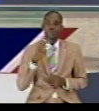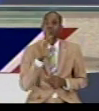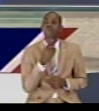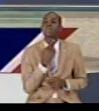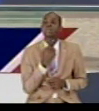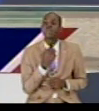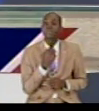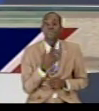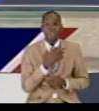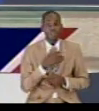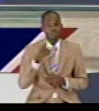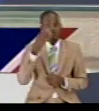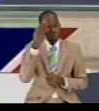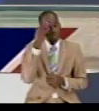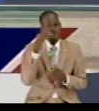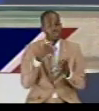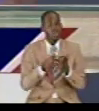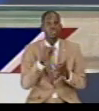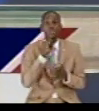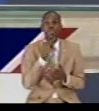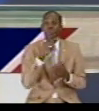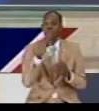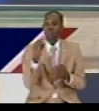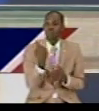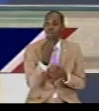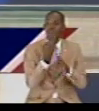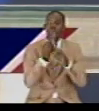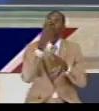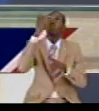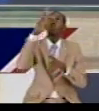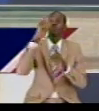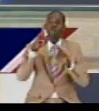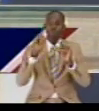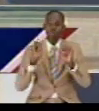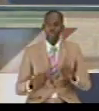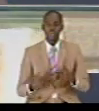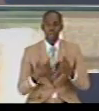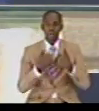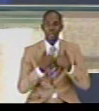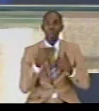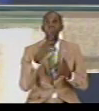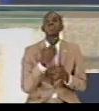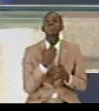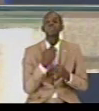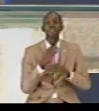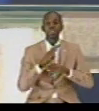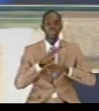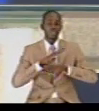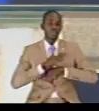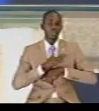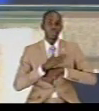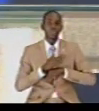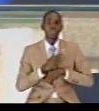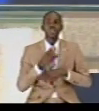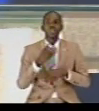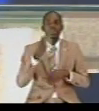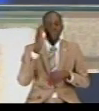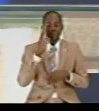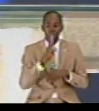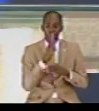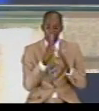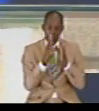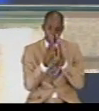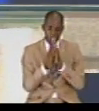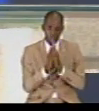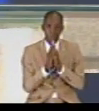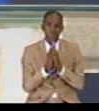and you know it's only from God you can have your thirst satisfied. There will be prayer,